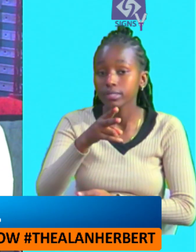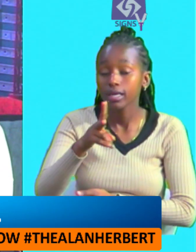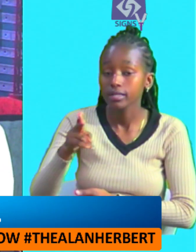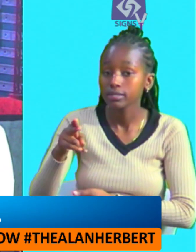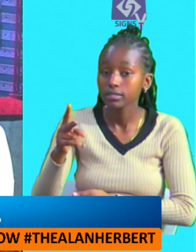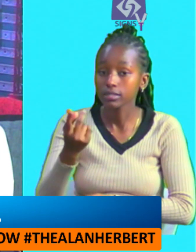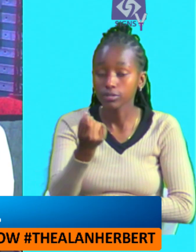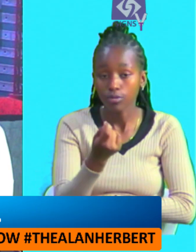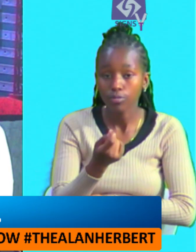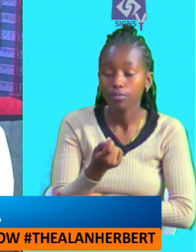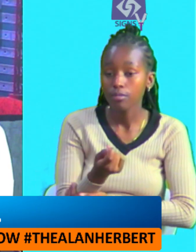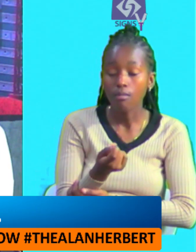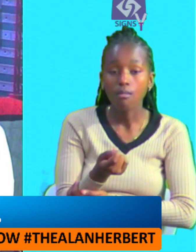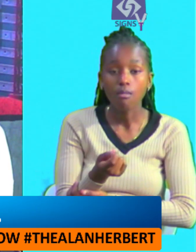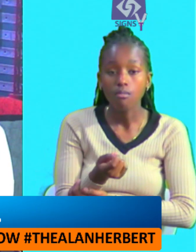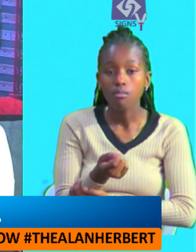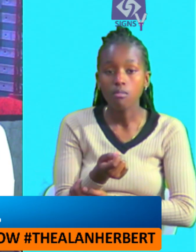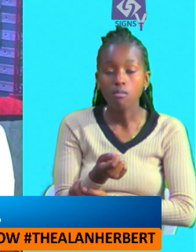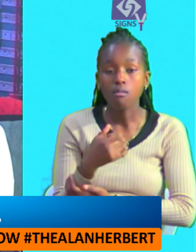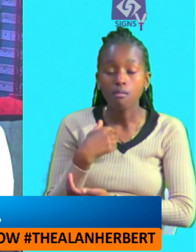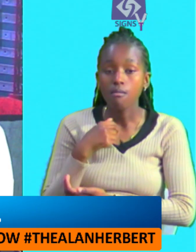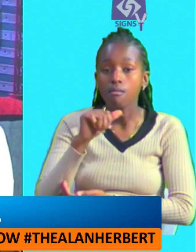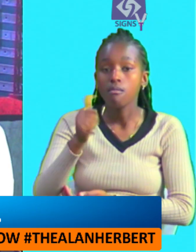podcast. So imagine tungekuwa live.